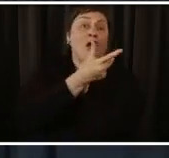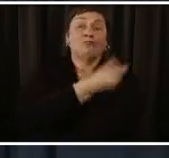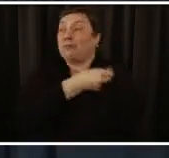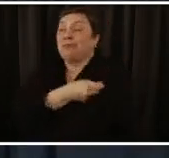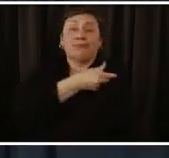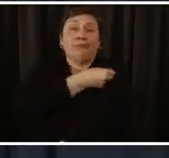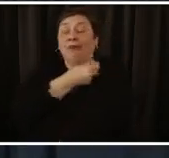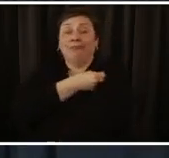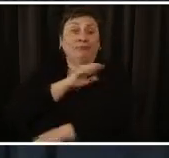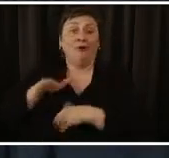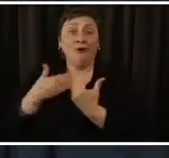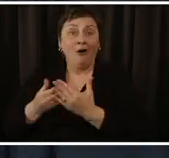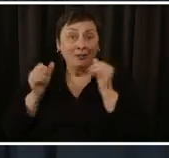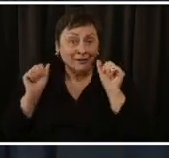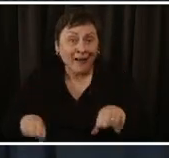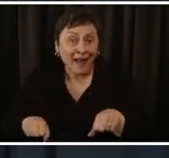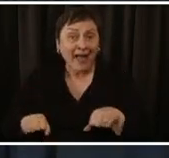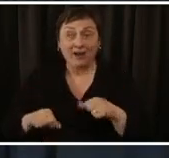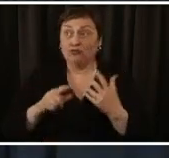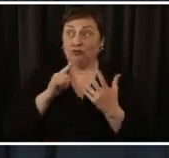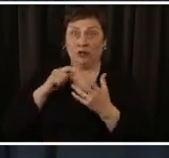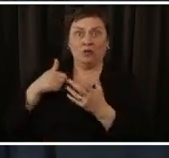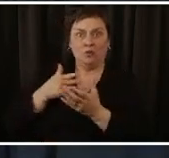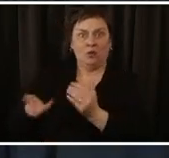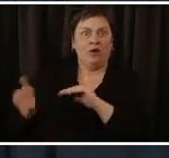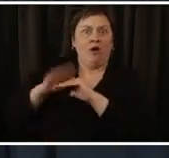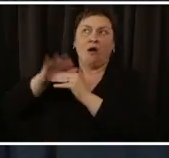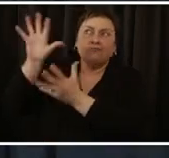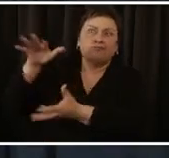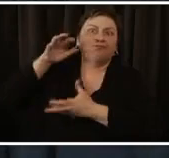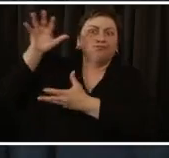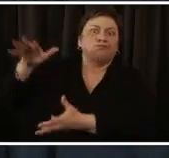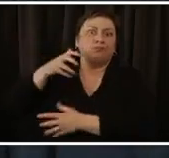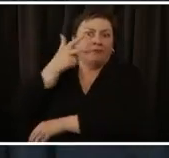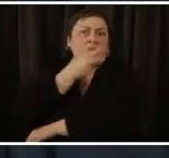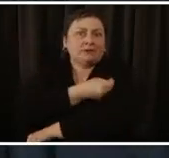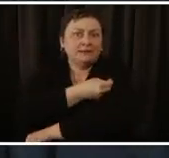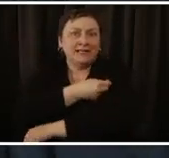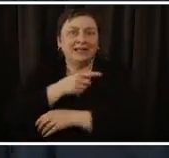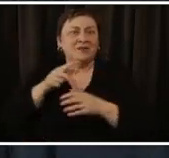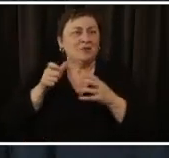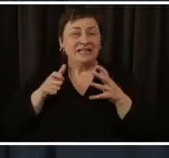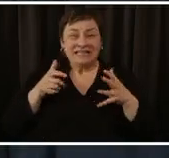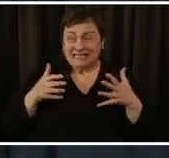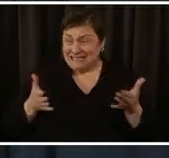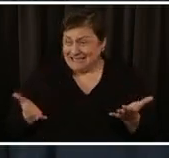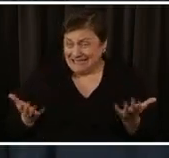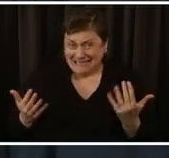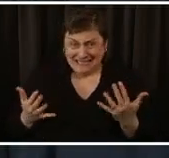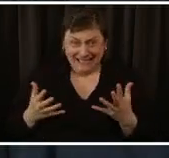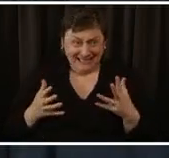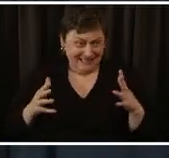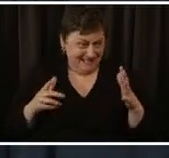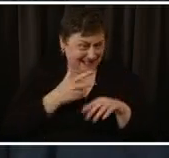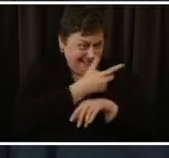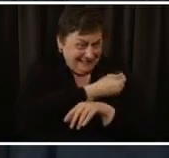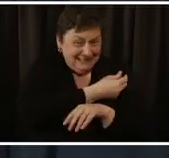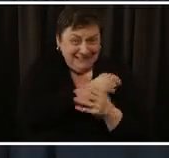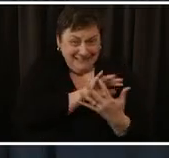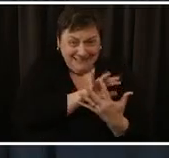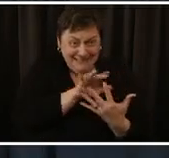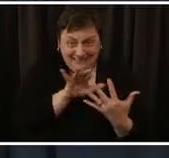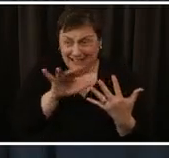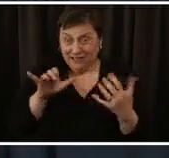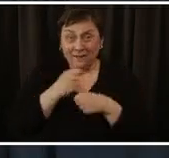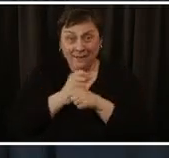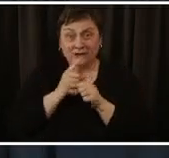of the increased quantity of vaccine that we've been receiving, and we just need that final push to make sure that enough Coloradans